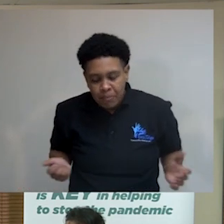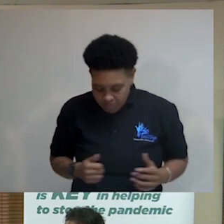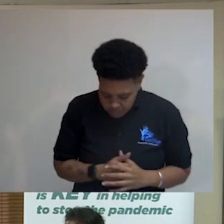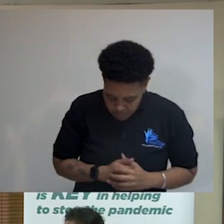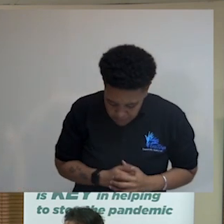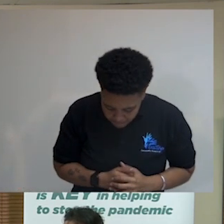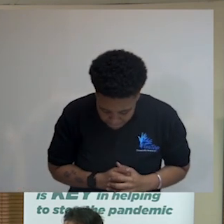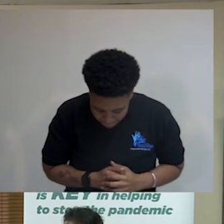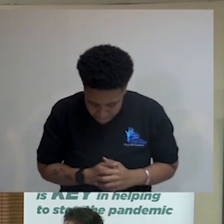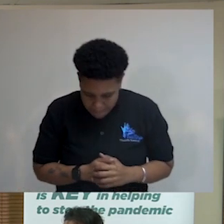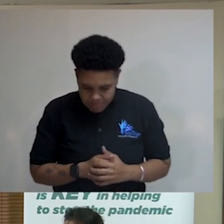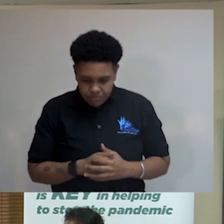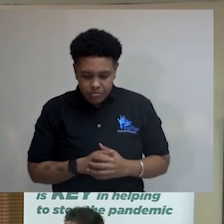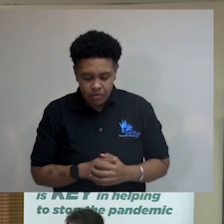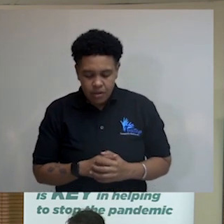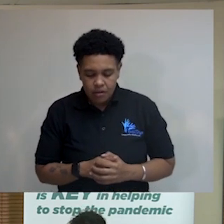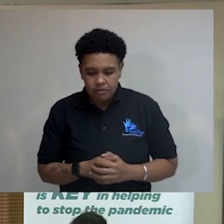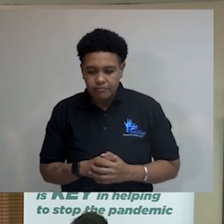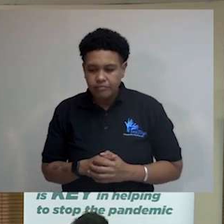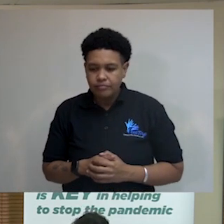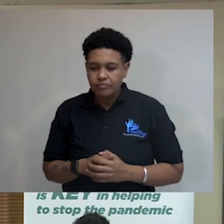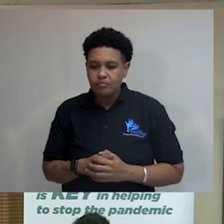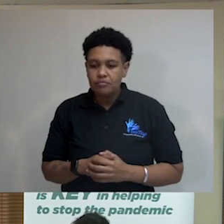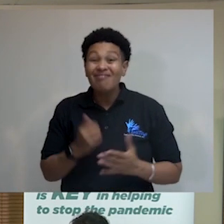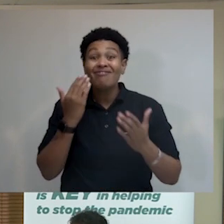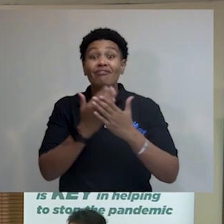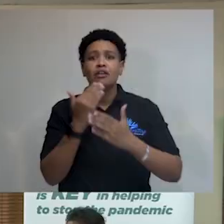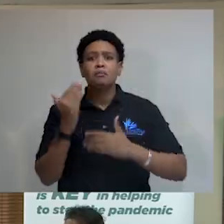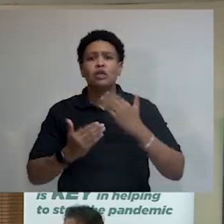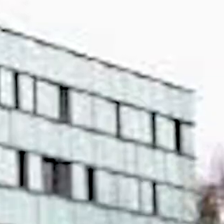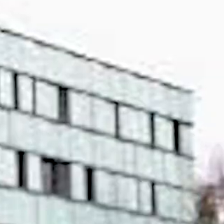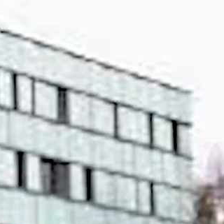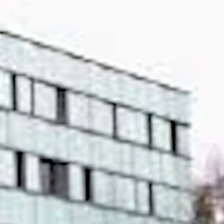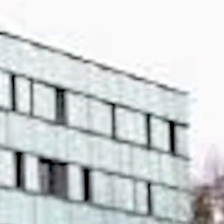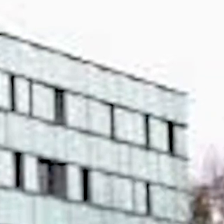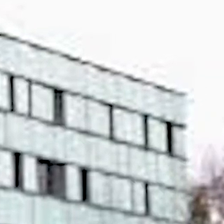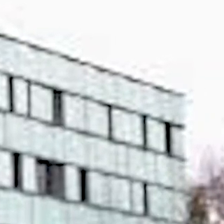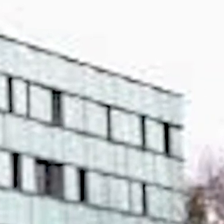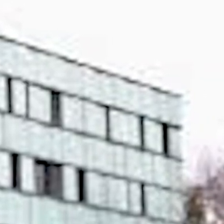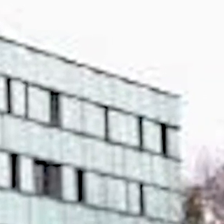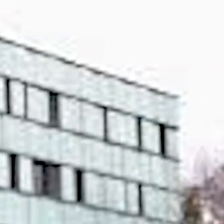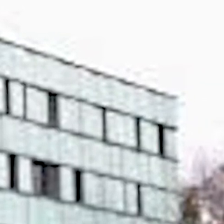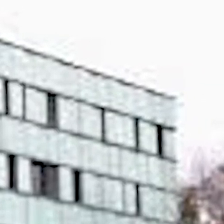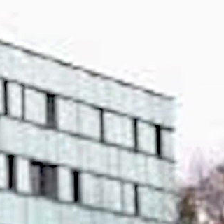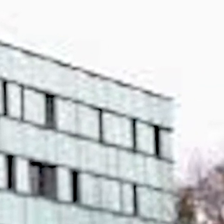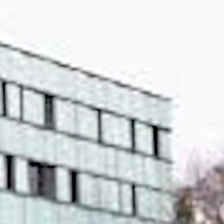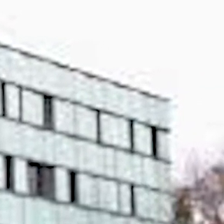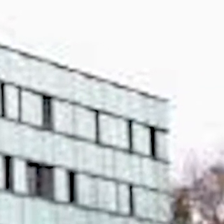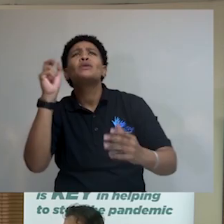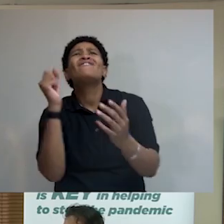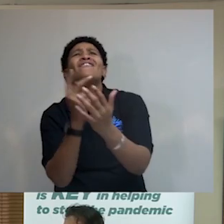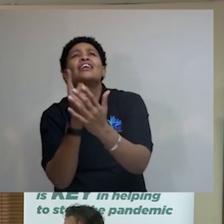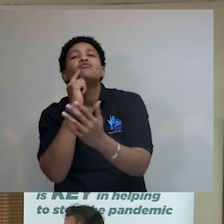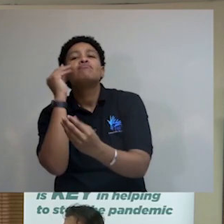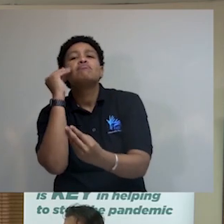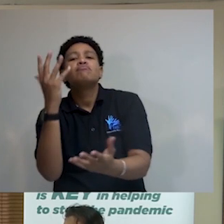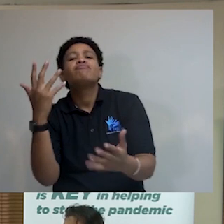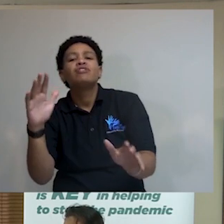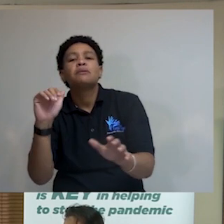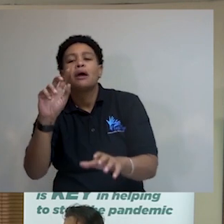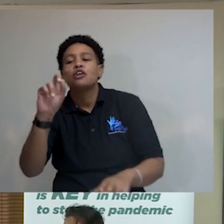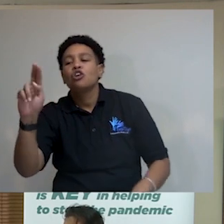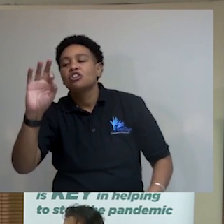fact is that the process of getting to a vaccine, which the WHO would have validated, as was said earlier by